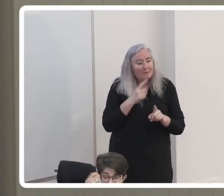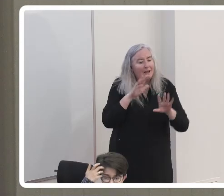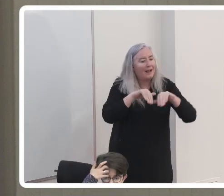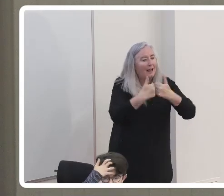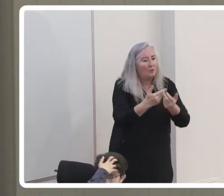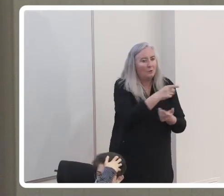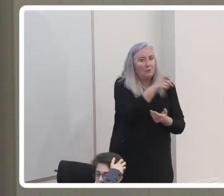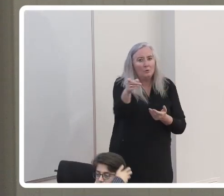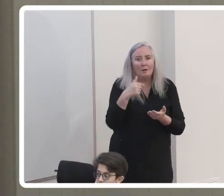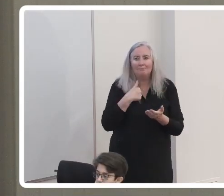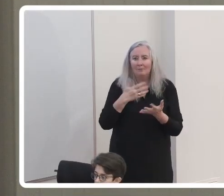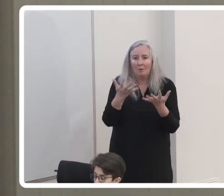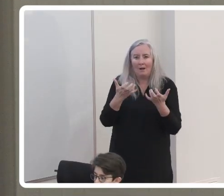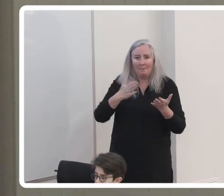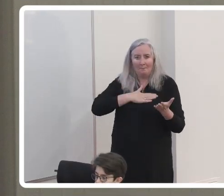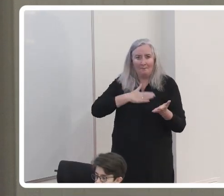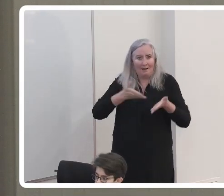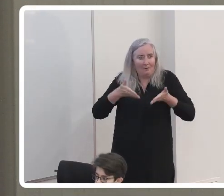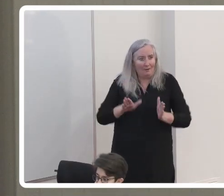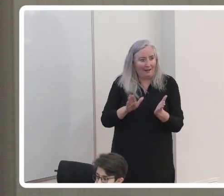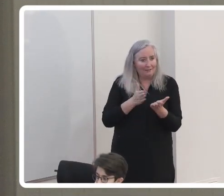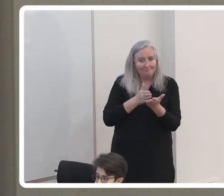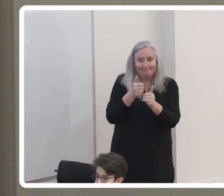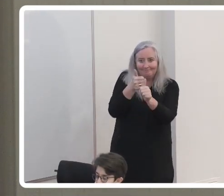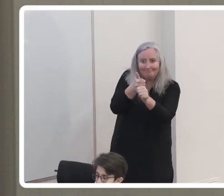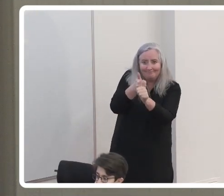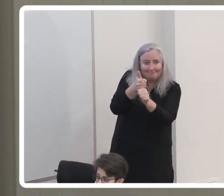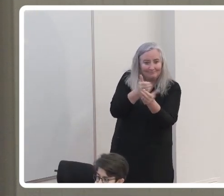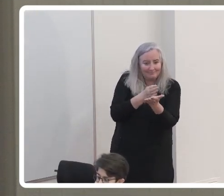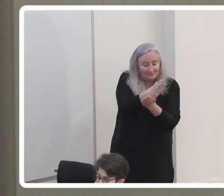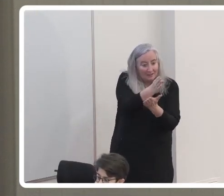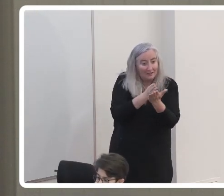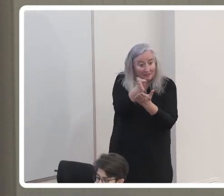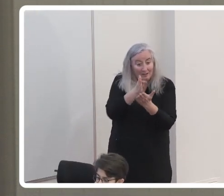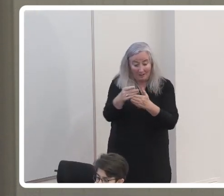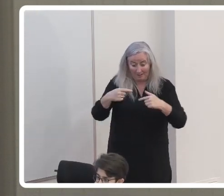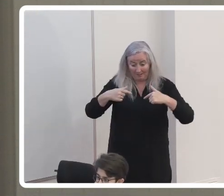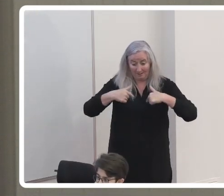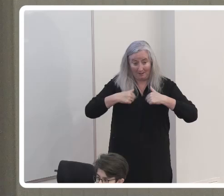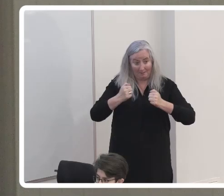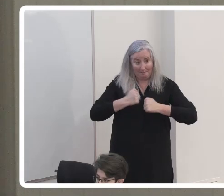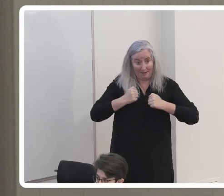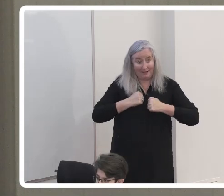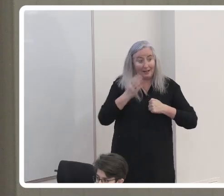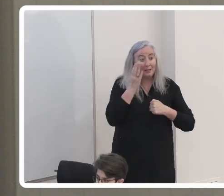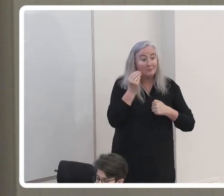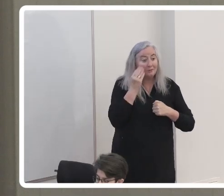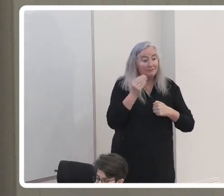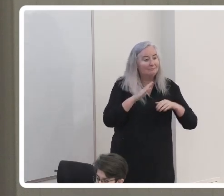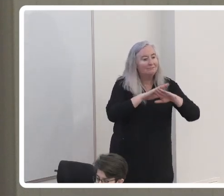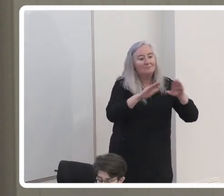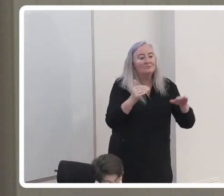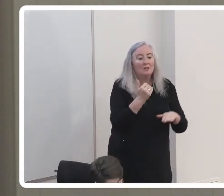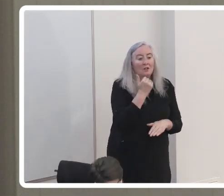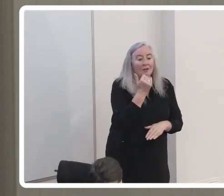within chosen UN path and strategy? Well, at least from our Polish experience, it is not sufficient, because